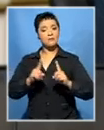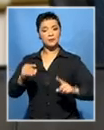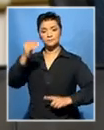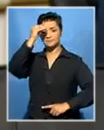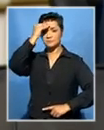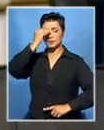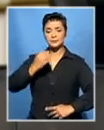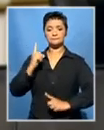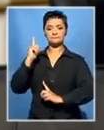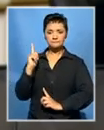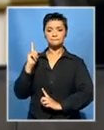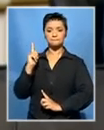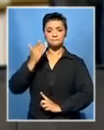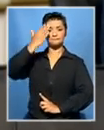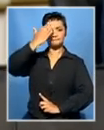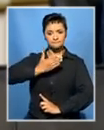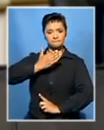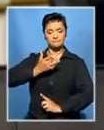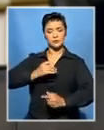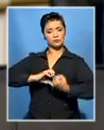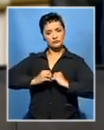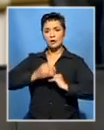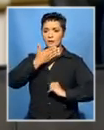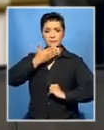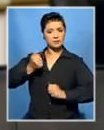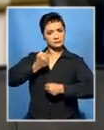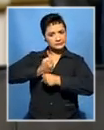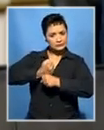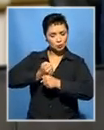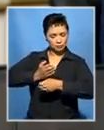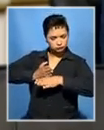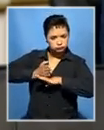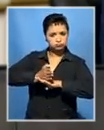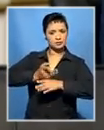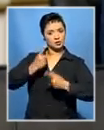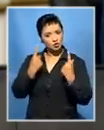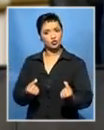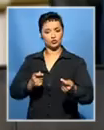restraint worked, I think the police have handled the matter